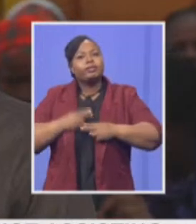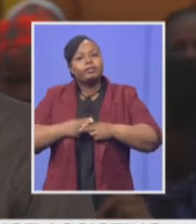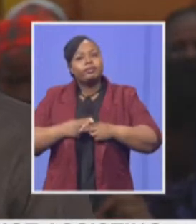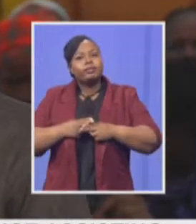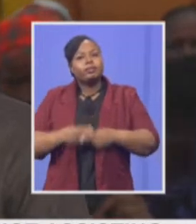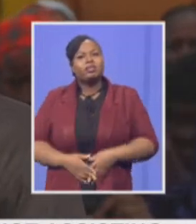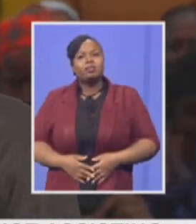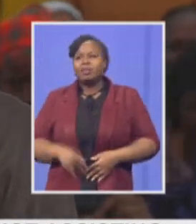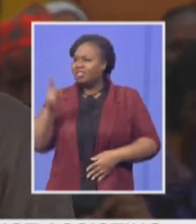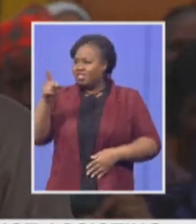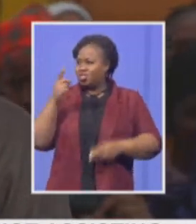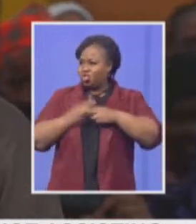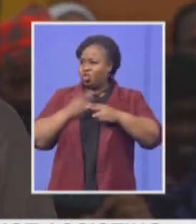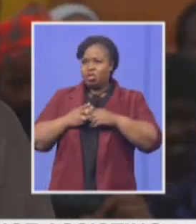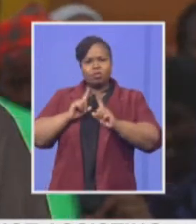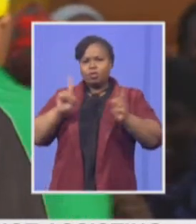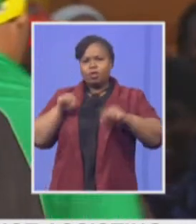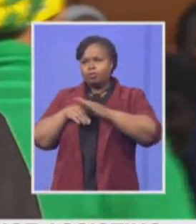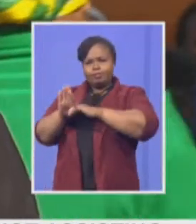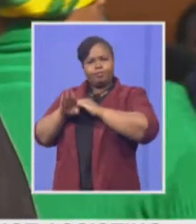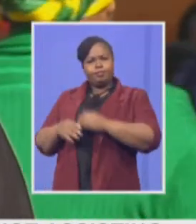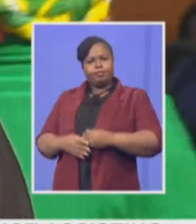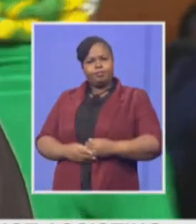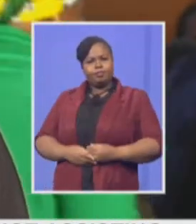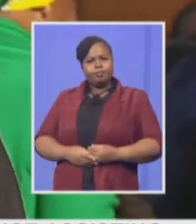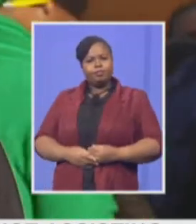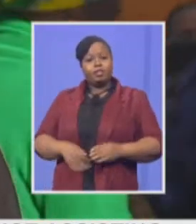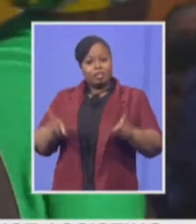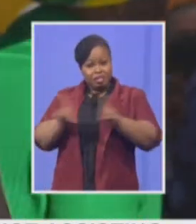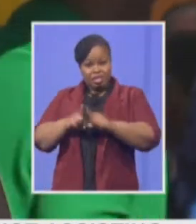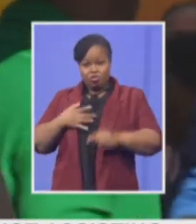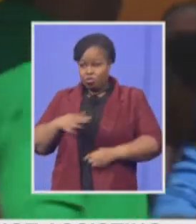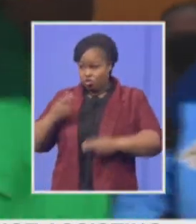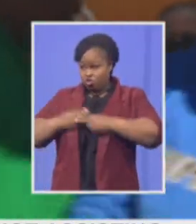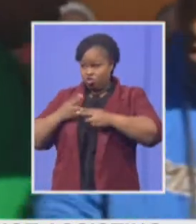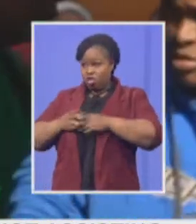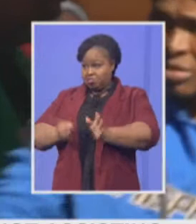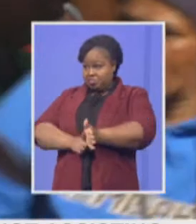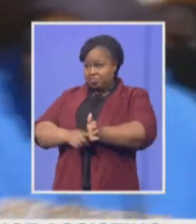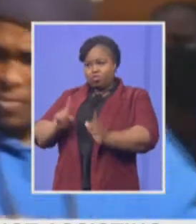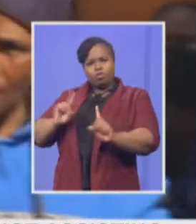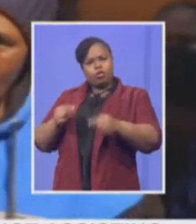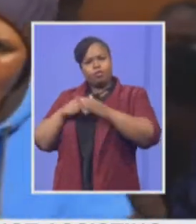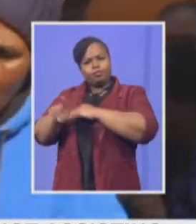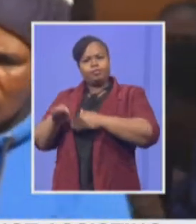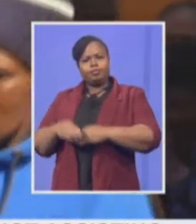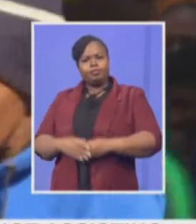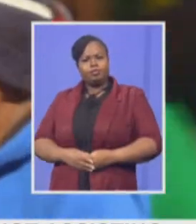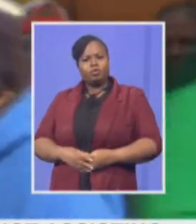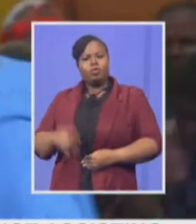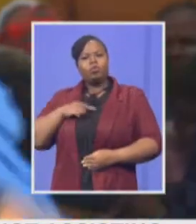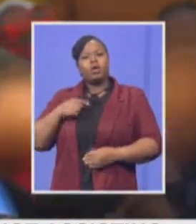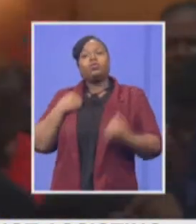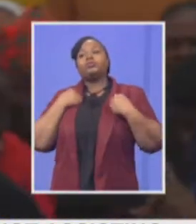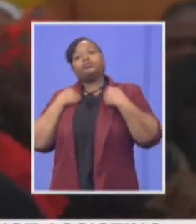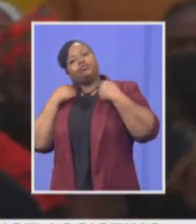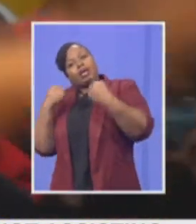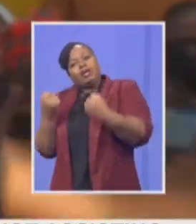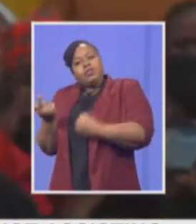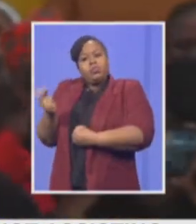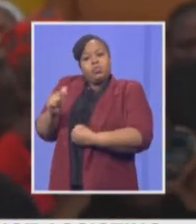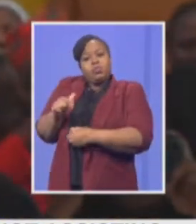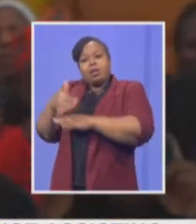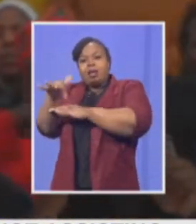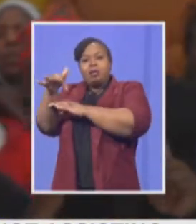are not toilets. Ngeke ungene kule yanto wena. Manje uzofuna ukuya toilet yochama ngeke uyongena lapha ya. Uzothatha imoto yakho enhle uhambe uchama